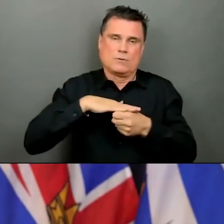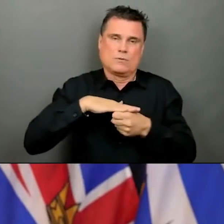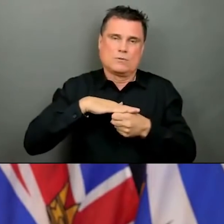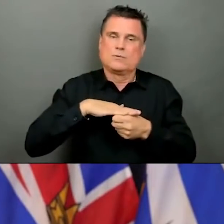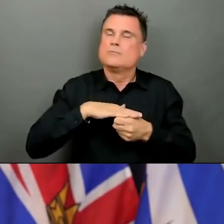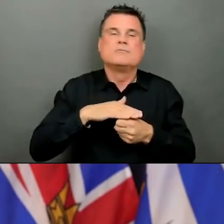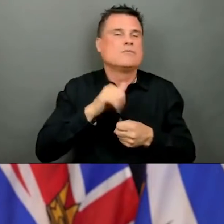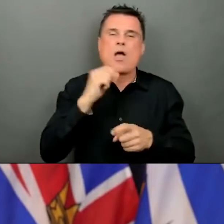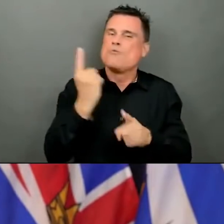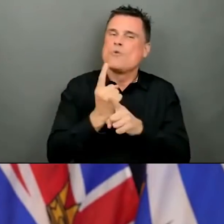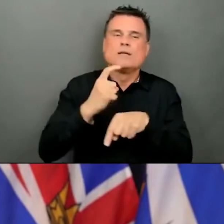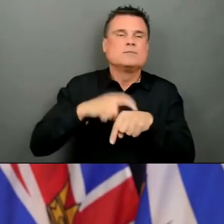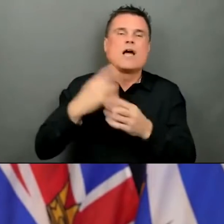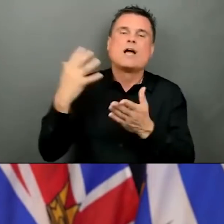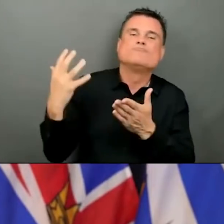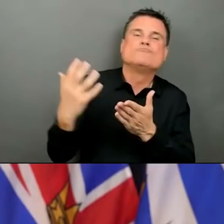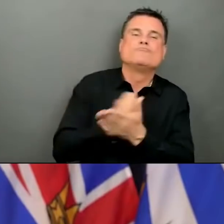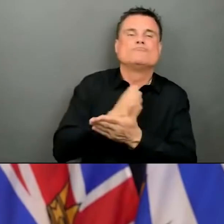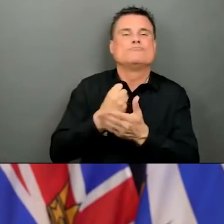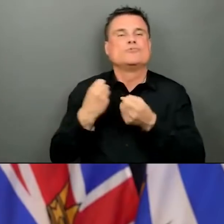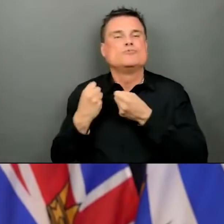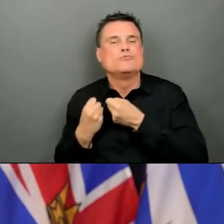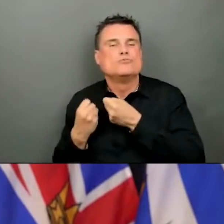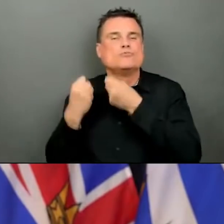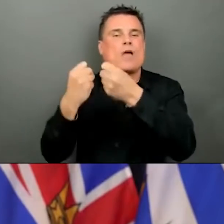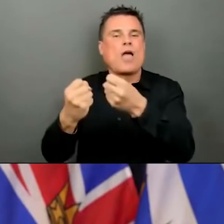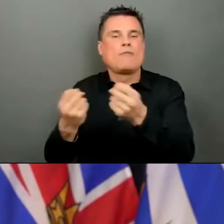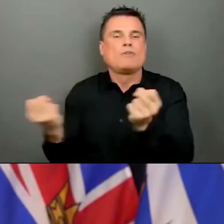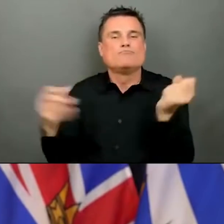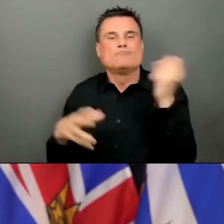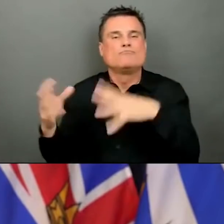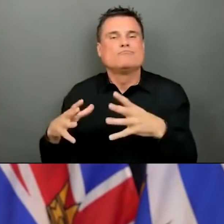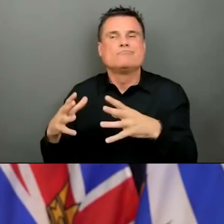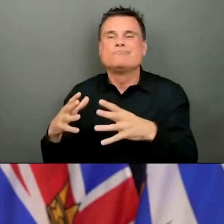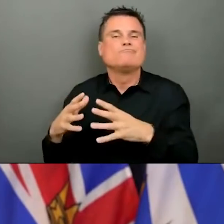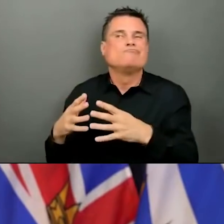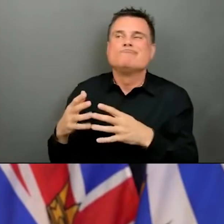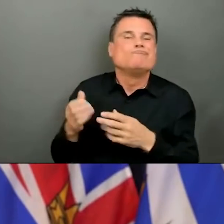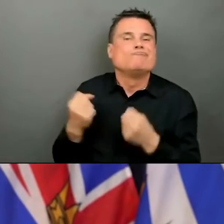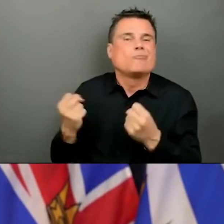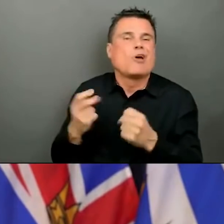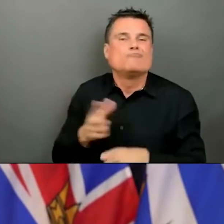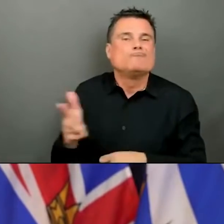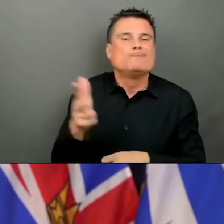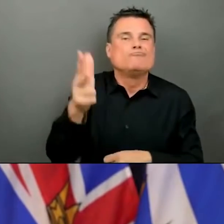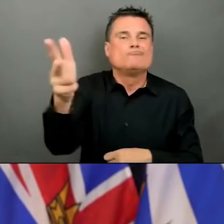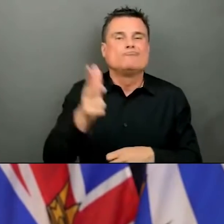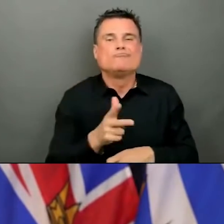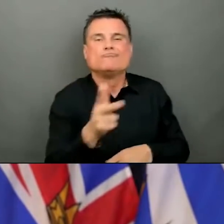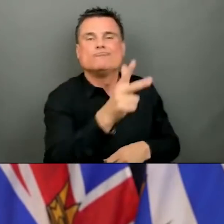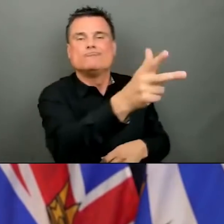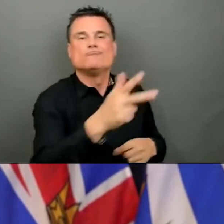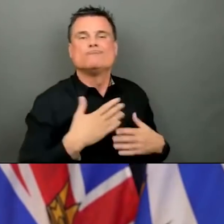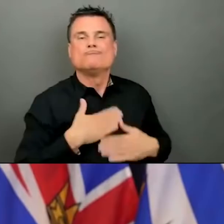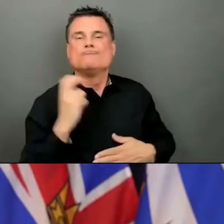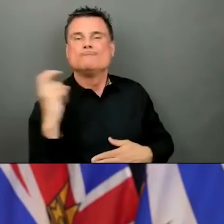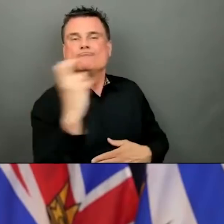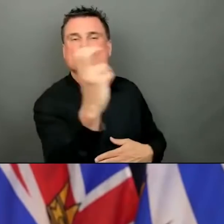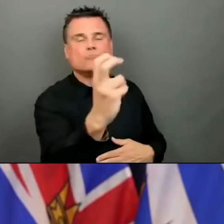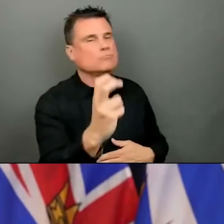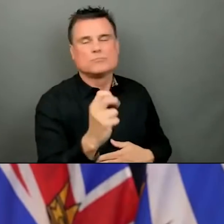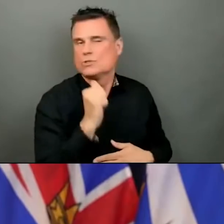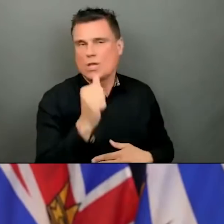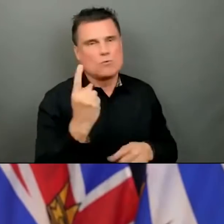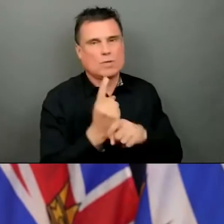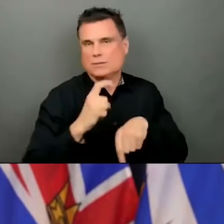travel around British Columbia. So in order to protect the loved ones that we hold so dear and to keep the strain off of our public health care